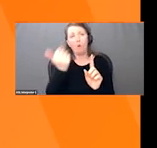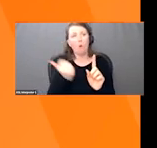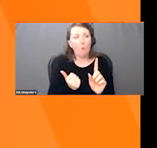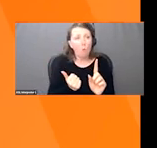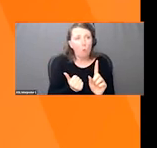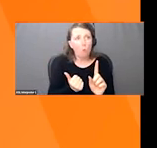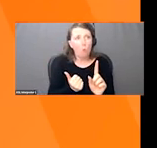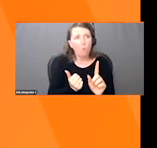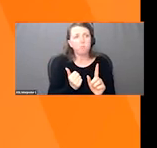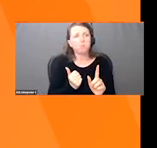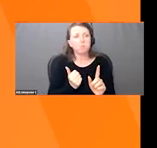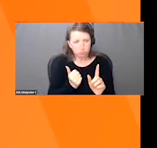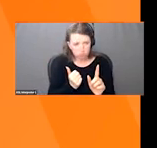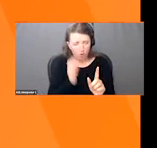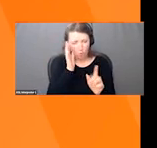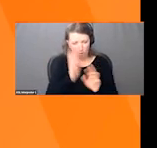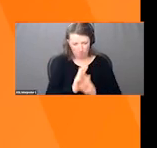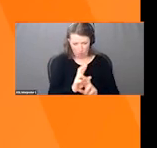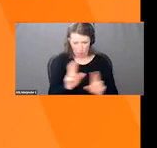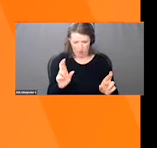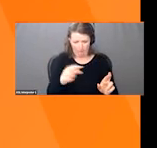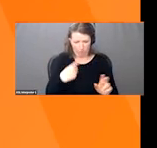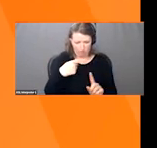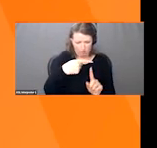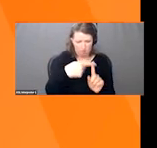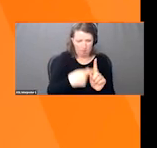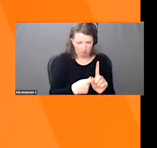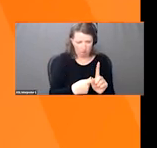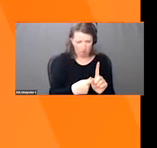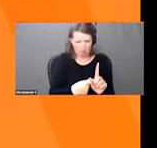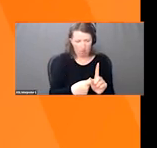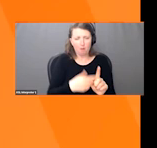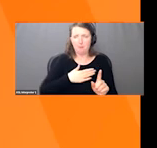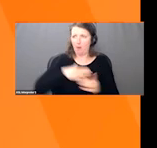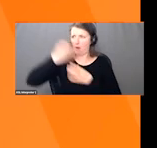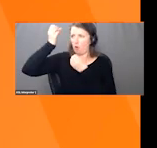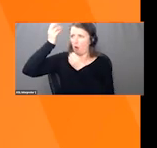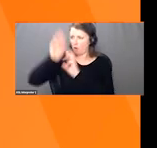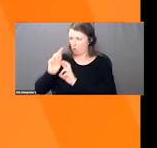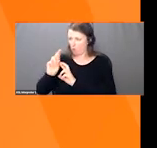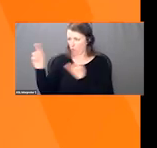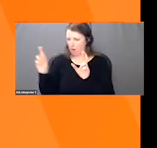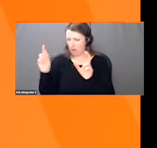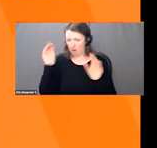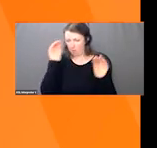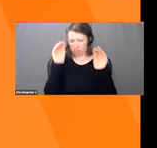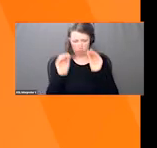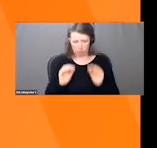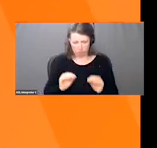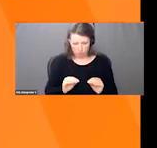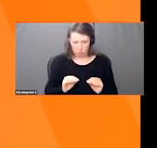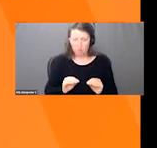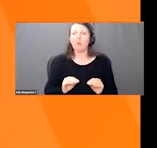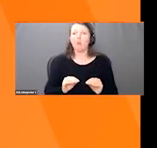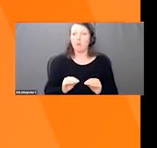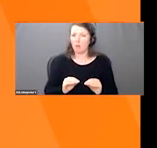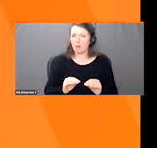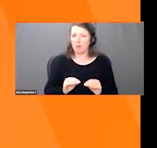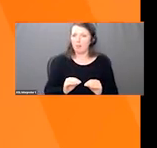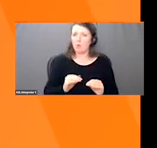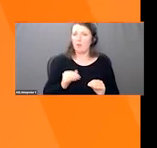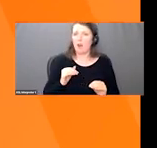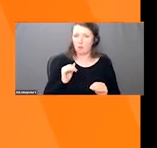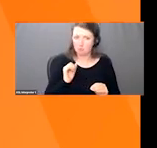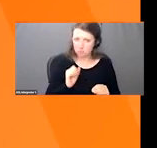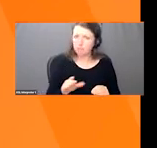to allow me to get a bunch of content out consistently and interact with my audience on the regular without me having to go